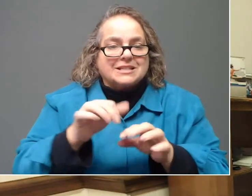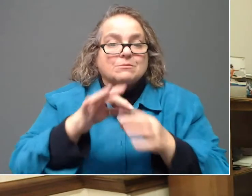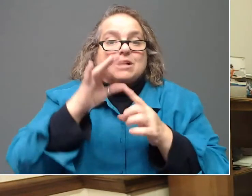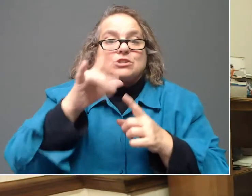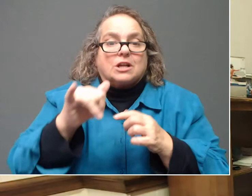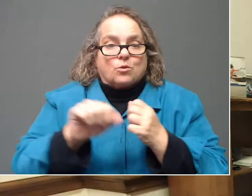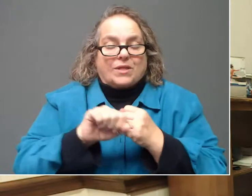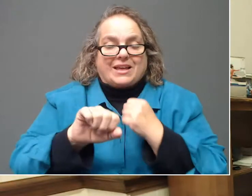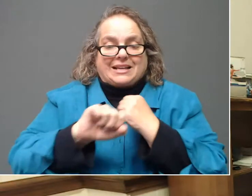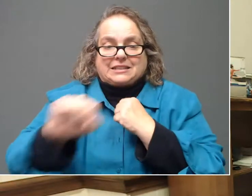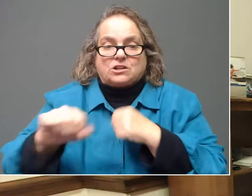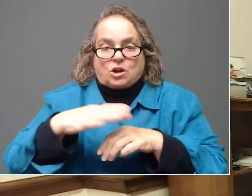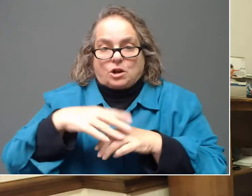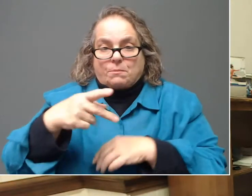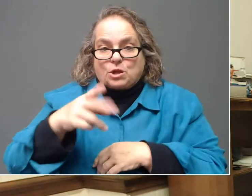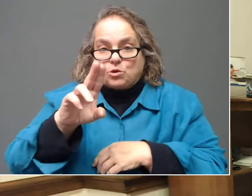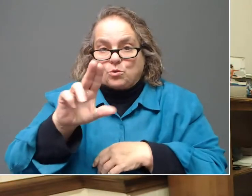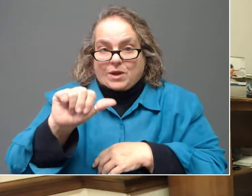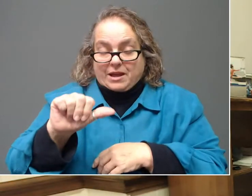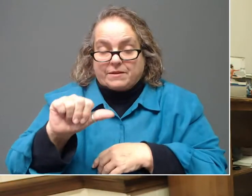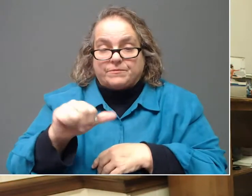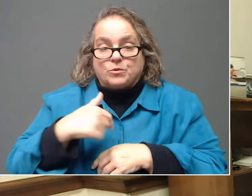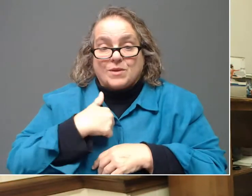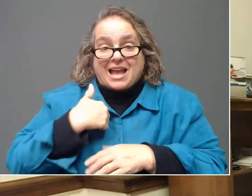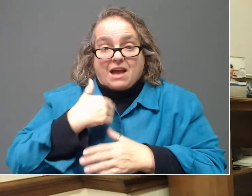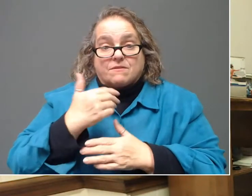We have a new infographic called What You Need